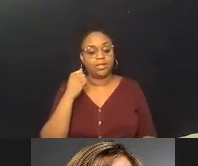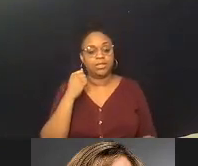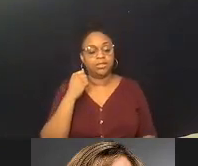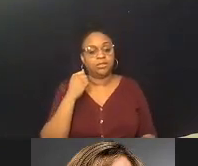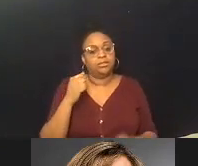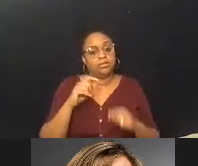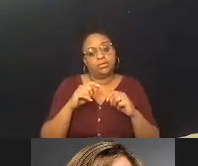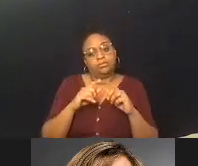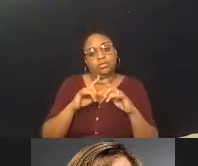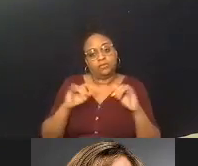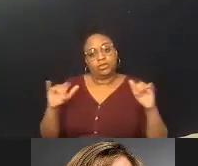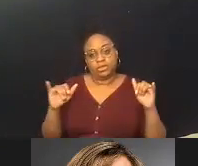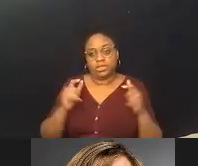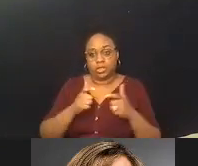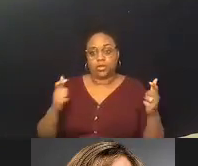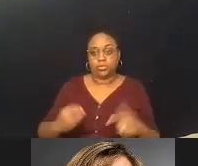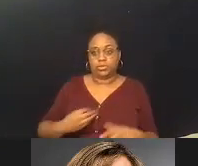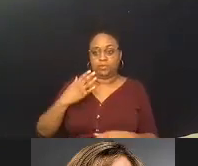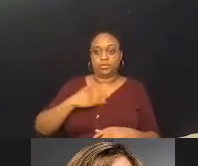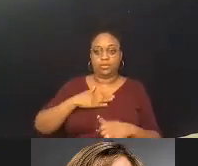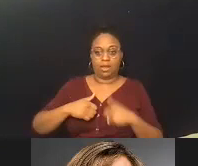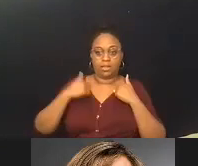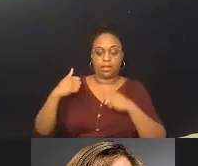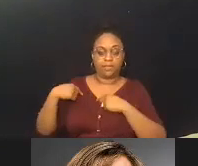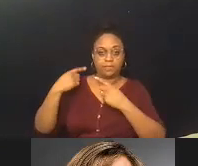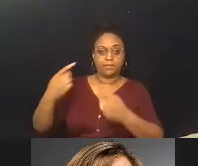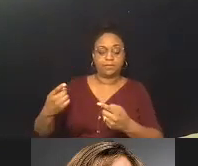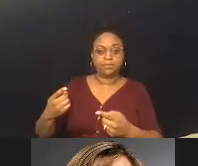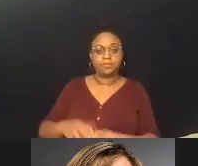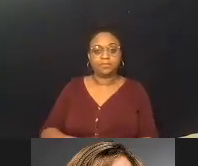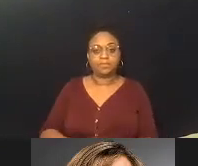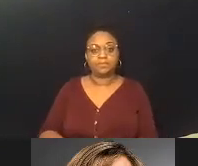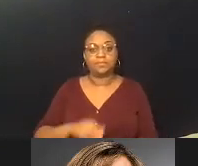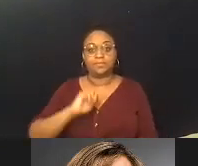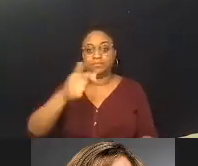is a big influence in my student life.